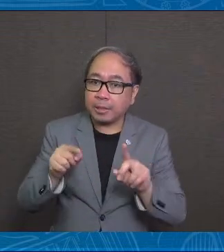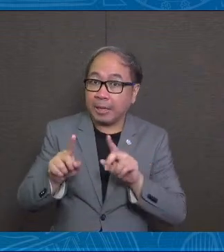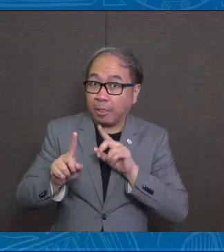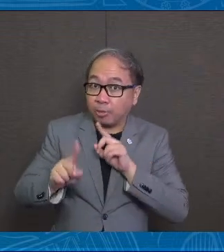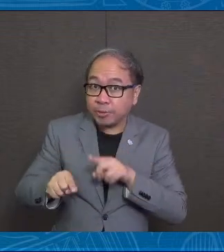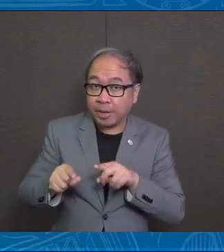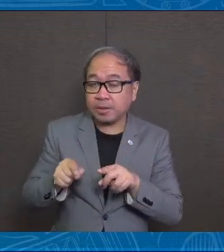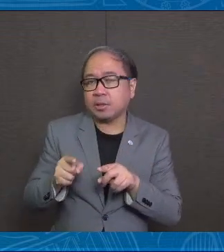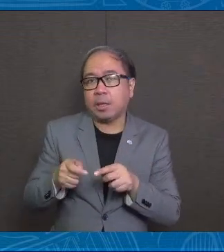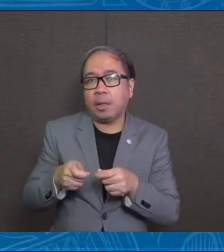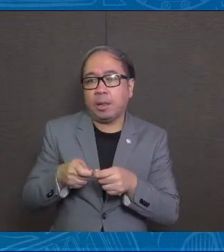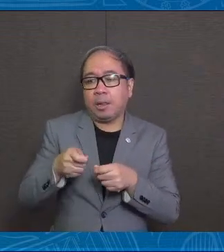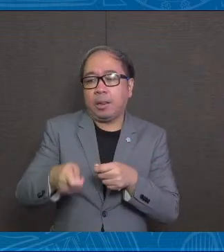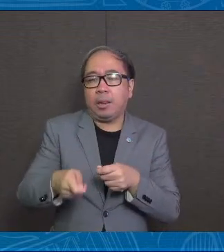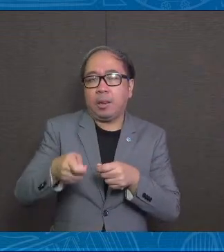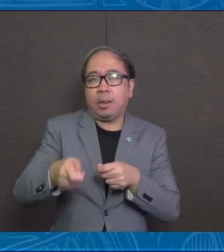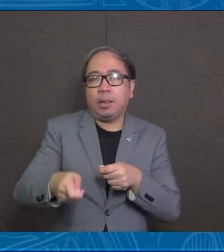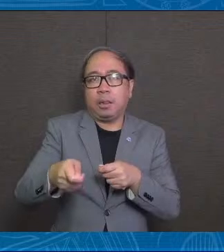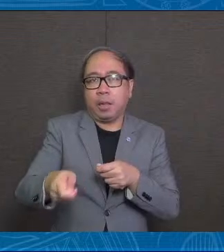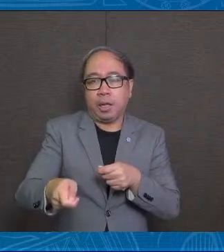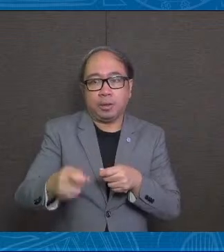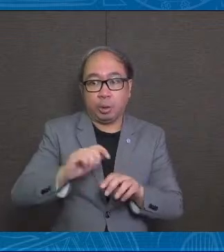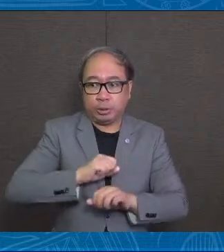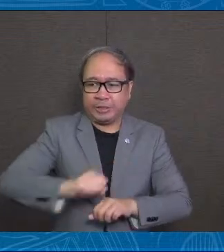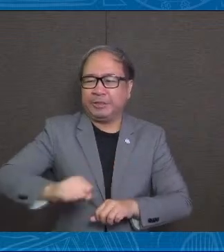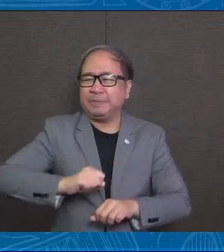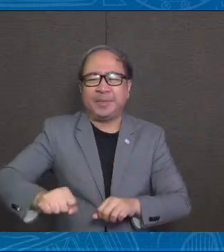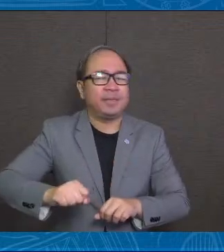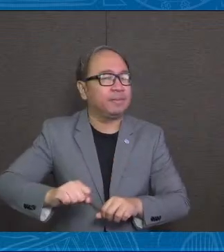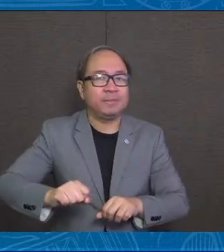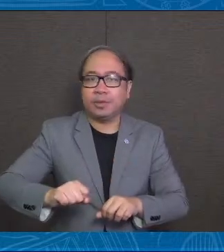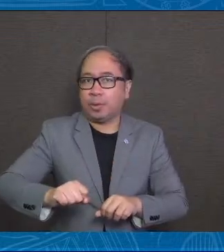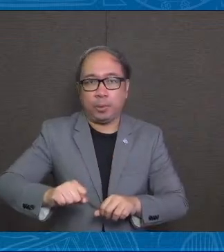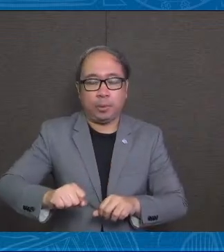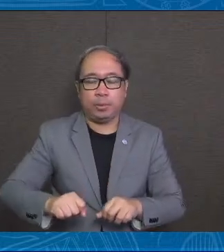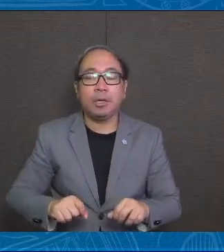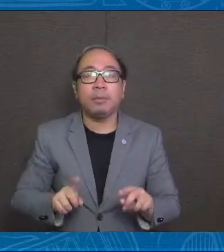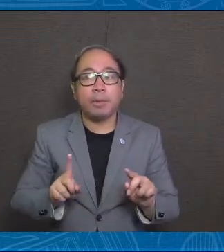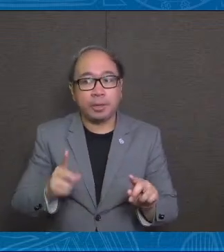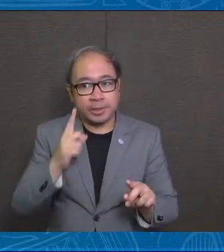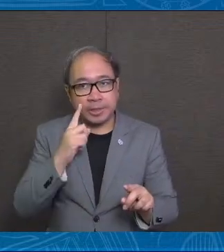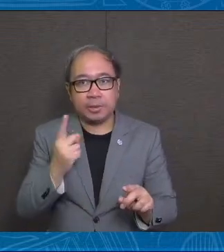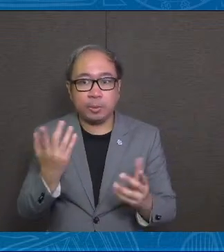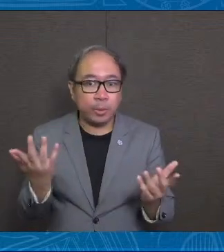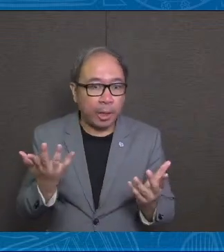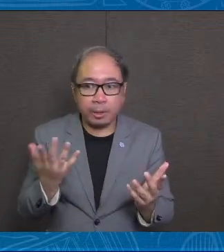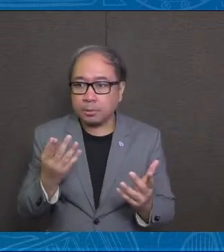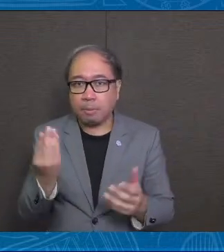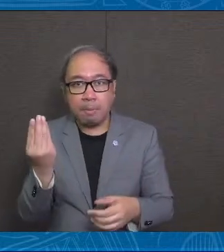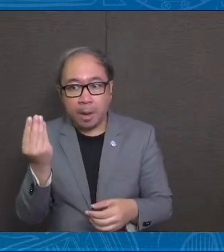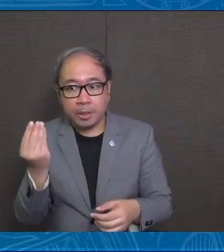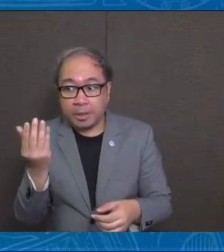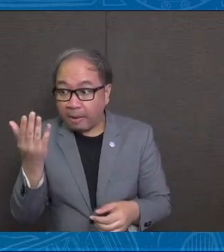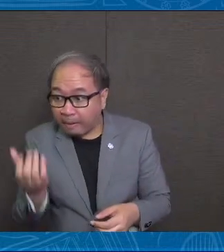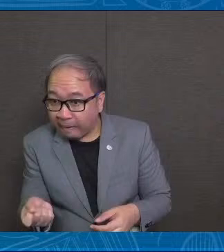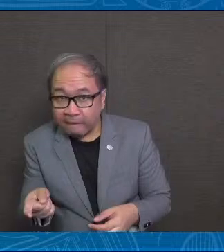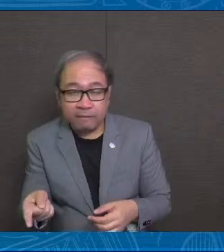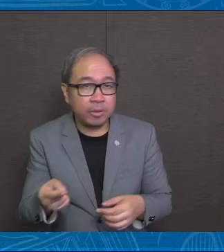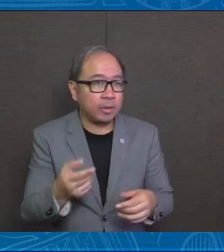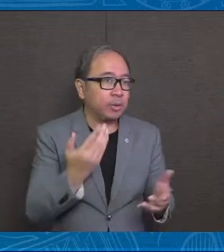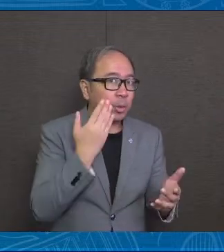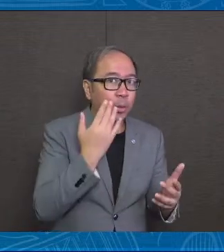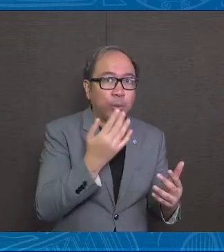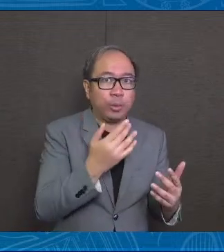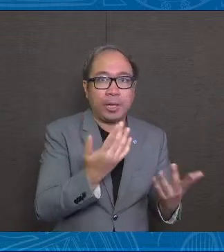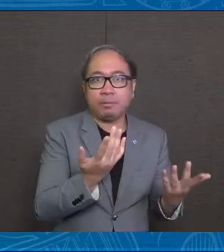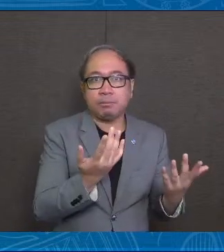talked about the right instruments and the speed and having that, money available. We know the response humanitarian